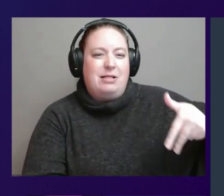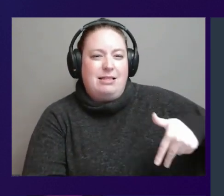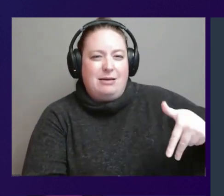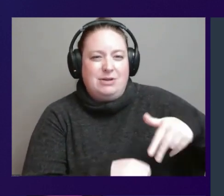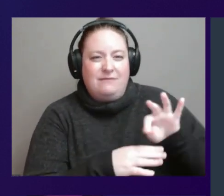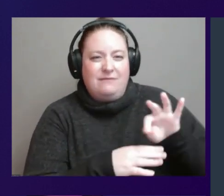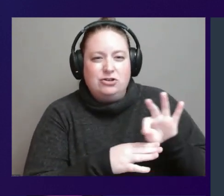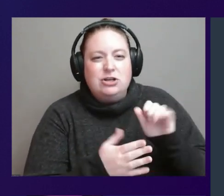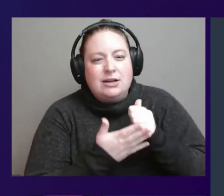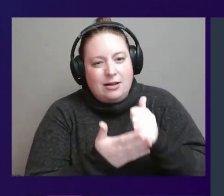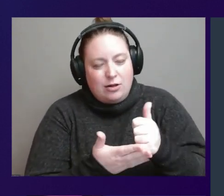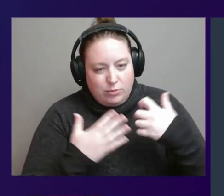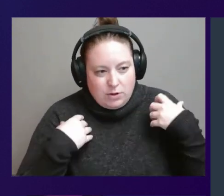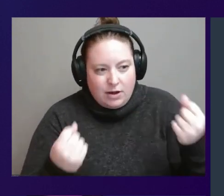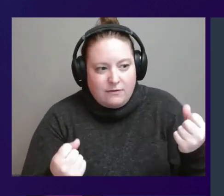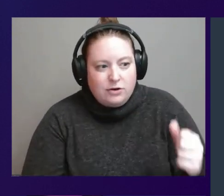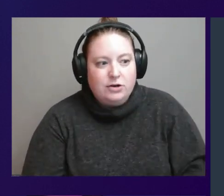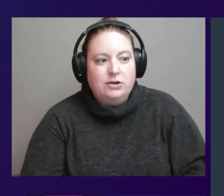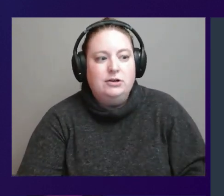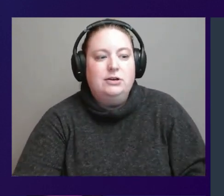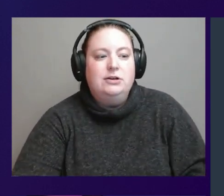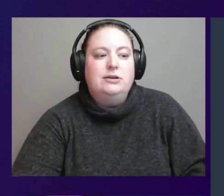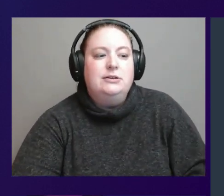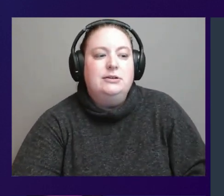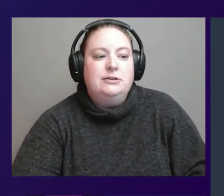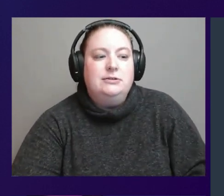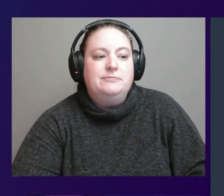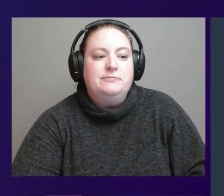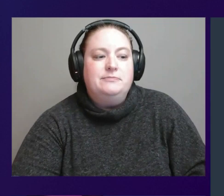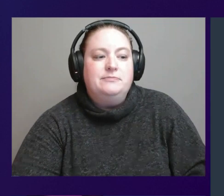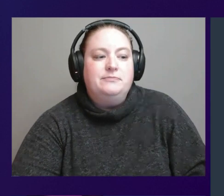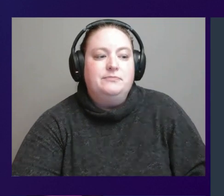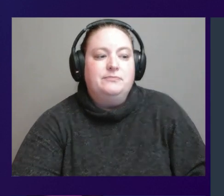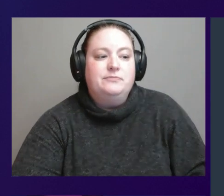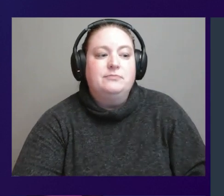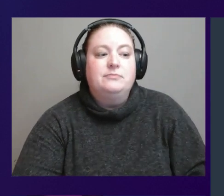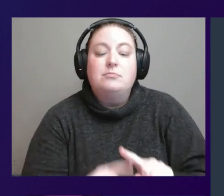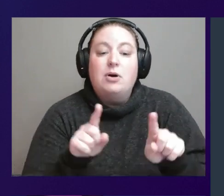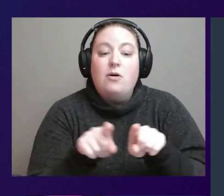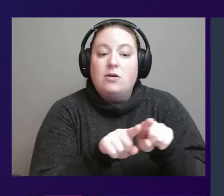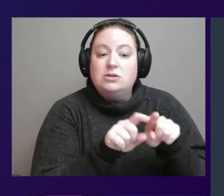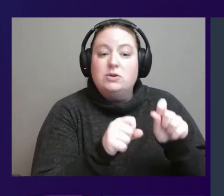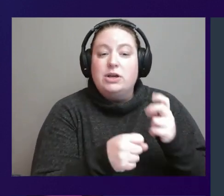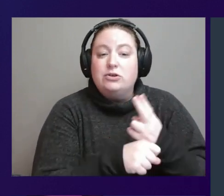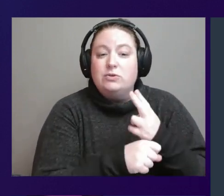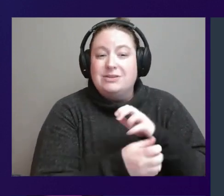recover. But you can also use your CloudWatch metrics to trigger.